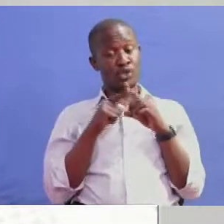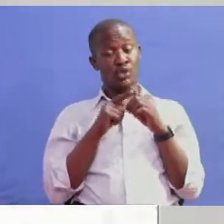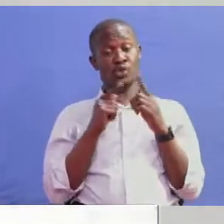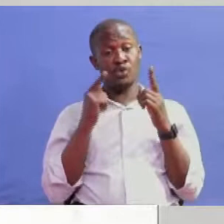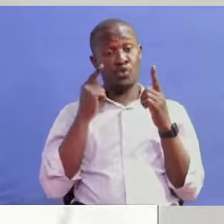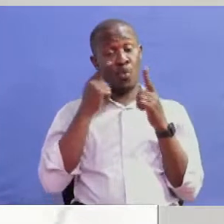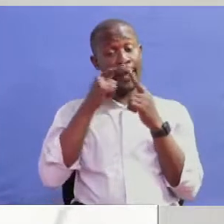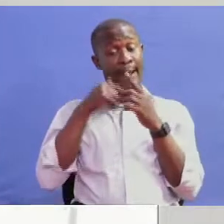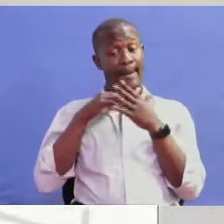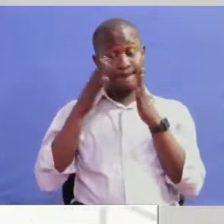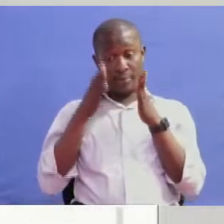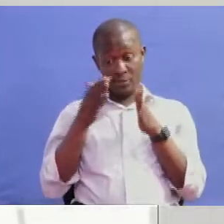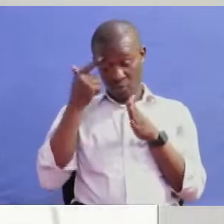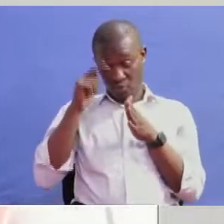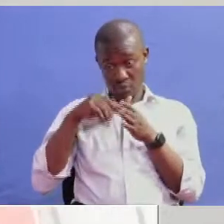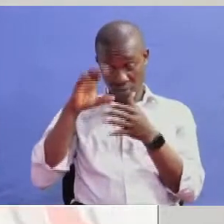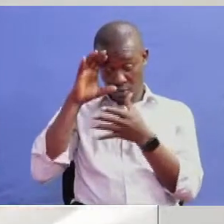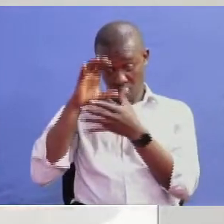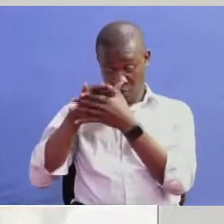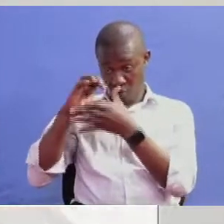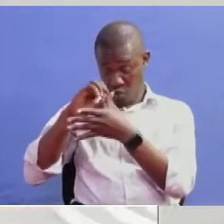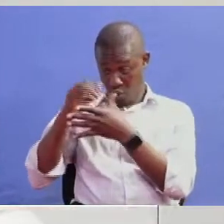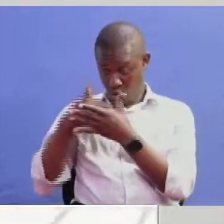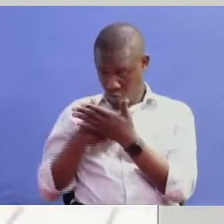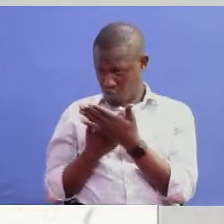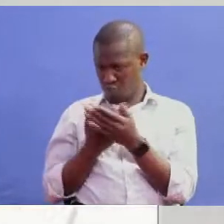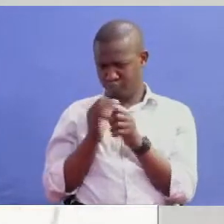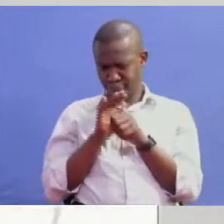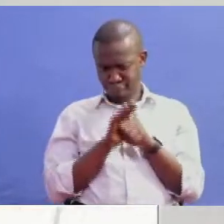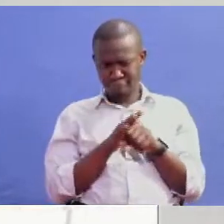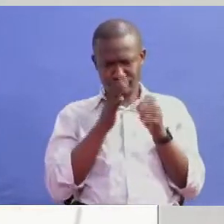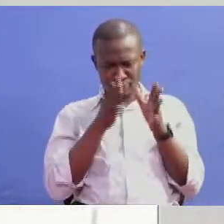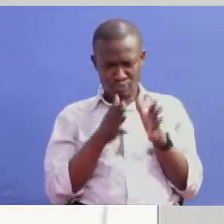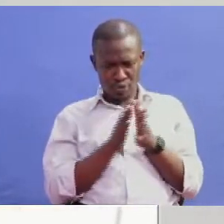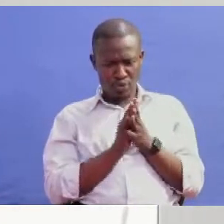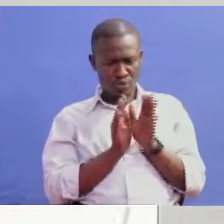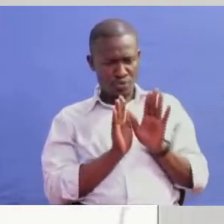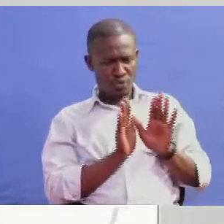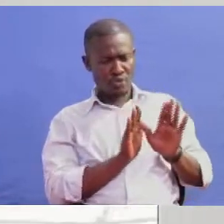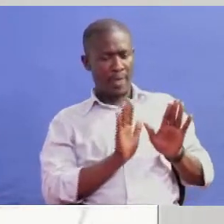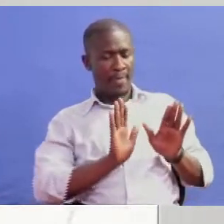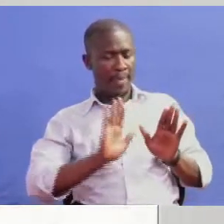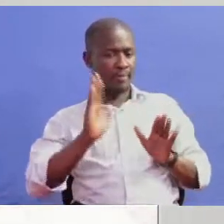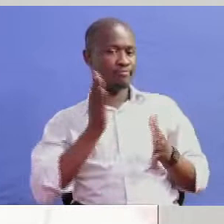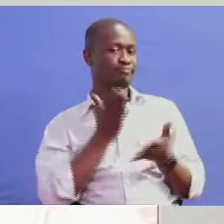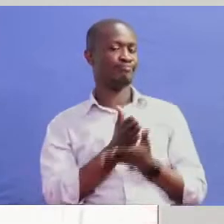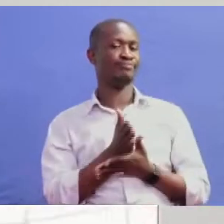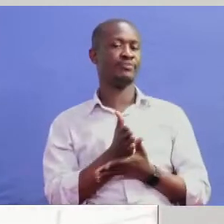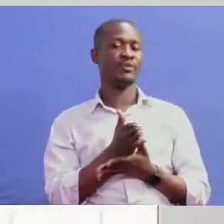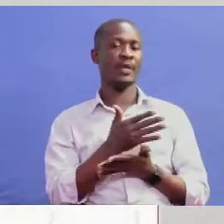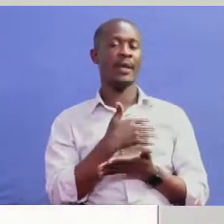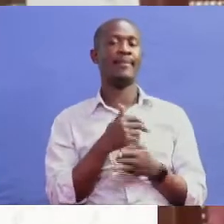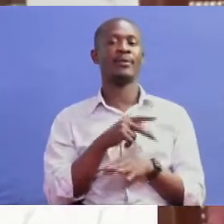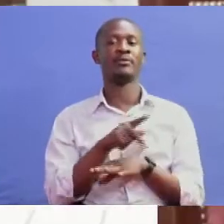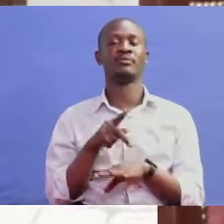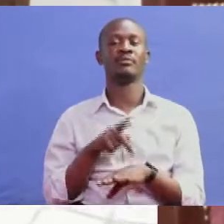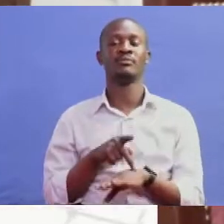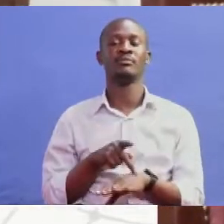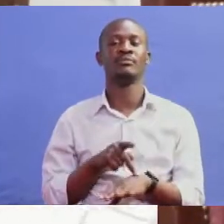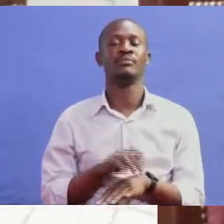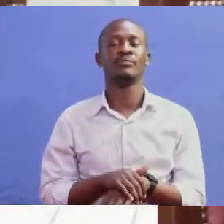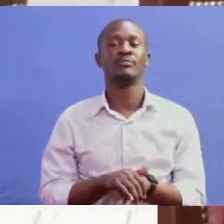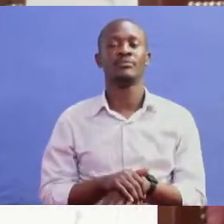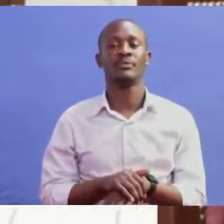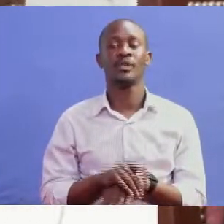persons for their beliefs, or to pressure persons to abandon their rights and principles.